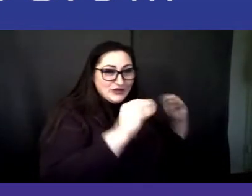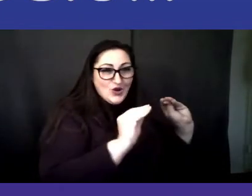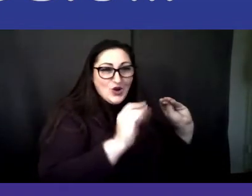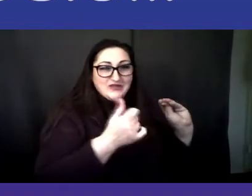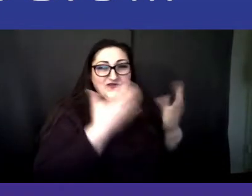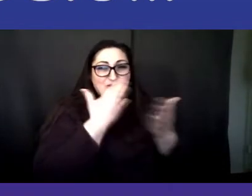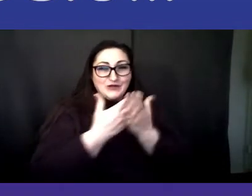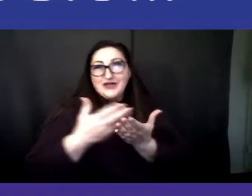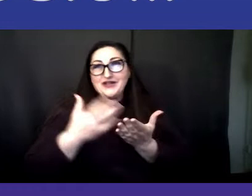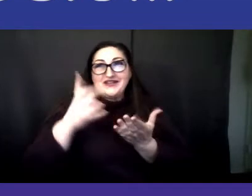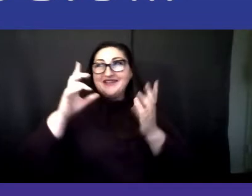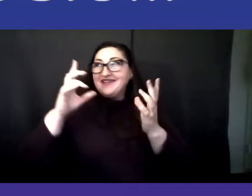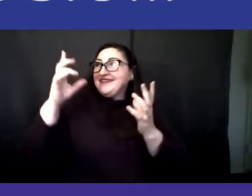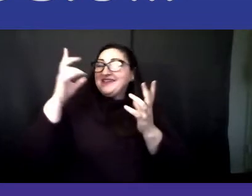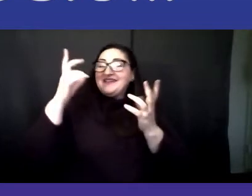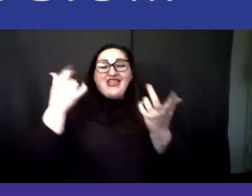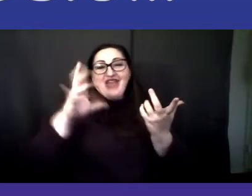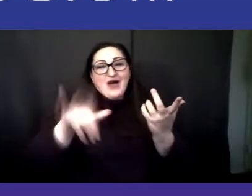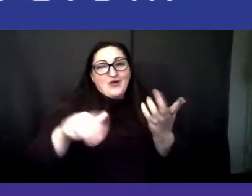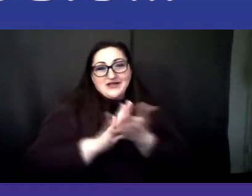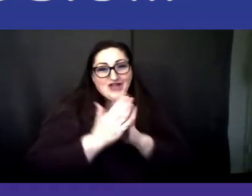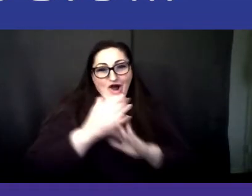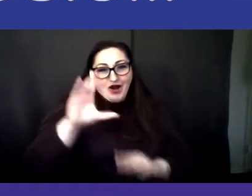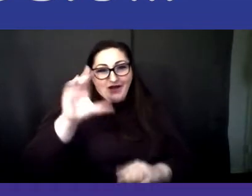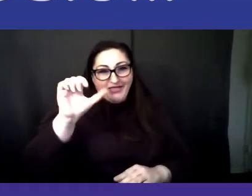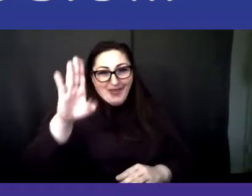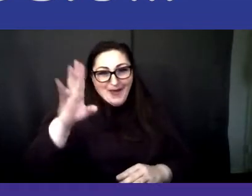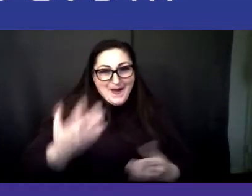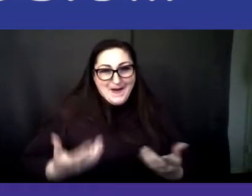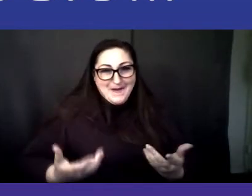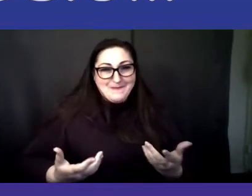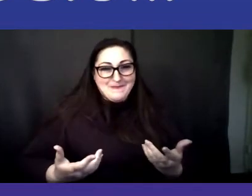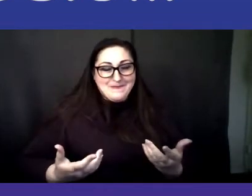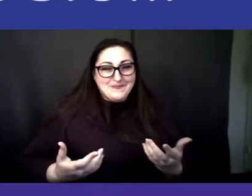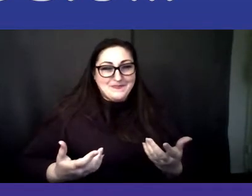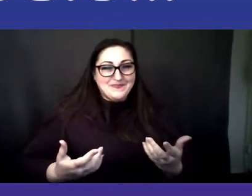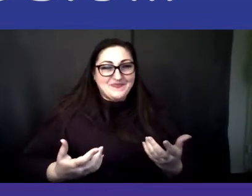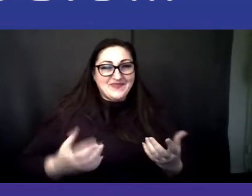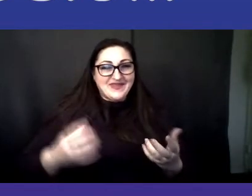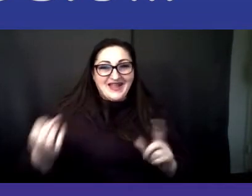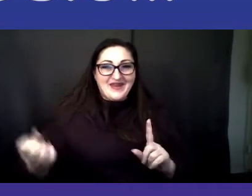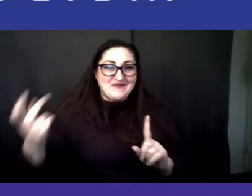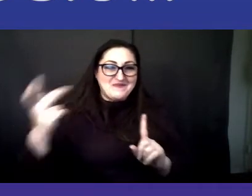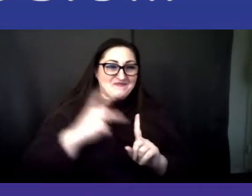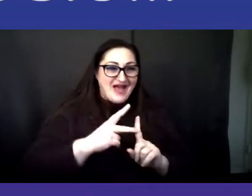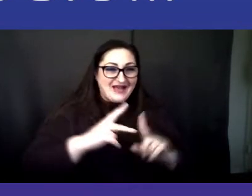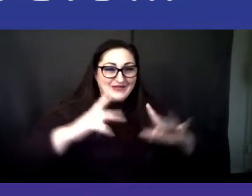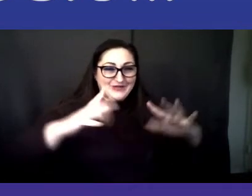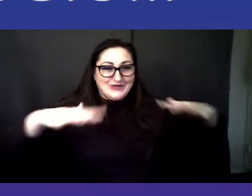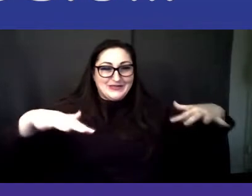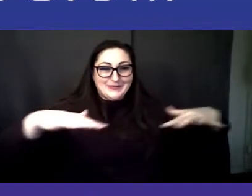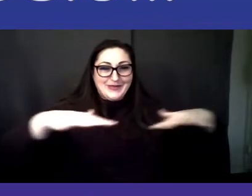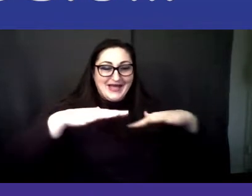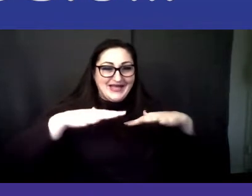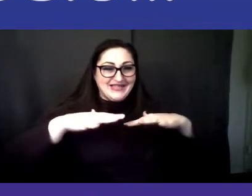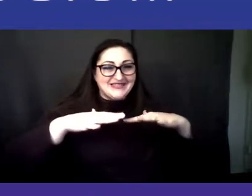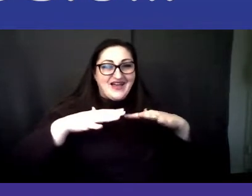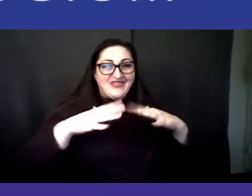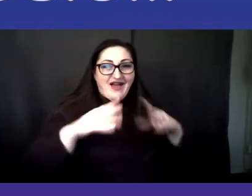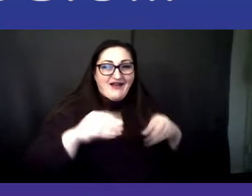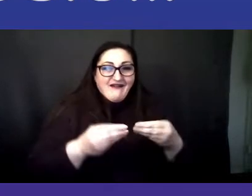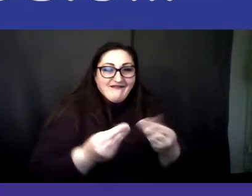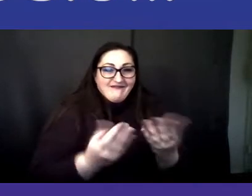club. We did that for a while, and now finally release back into the spaces that can cultivate access and can